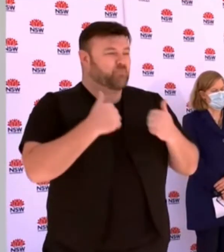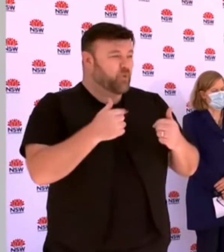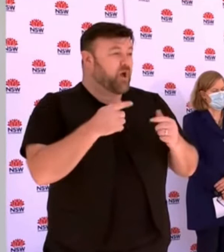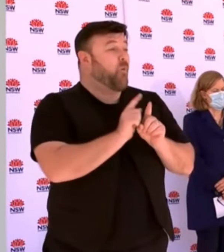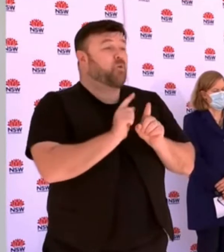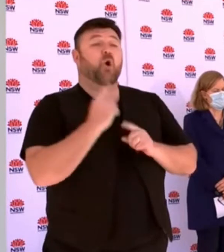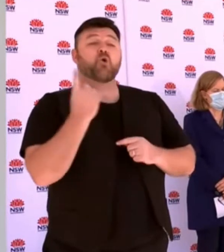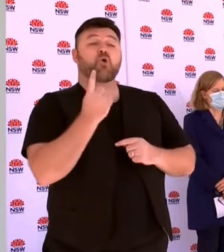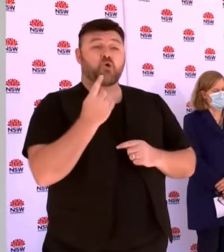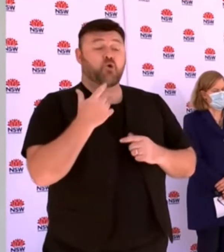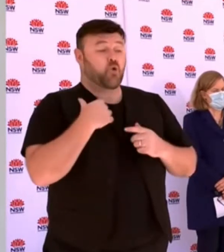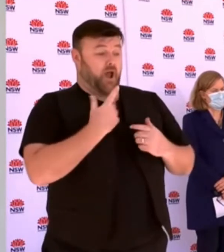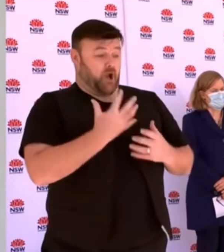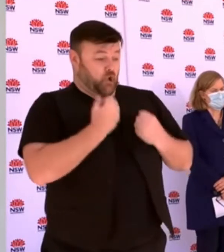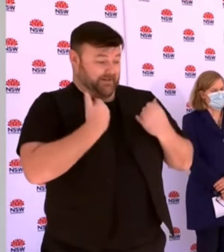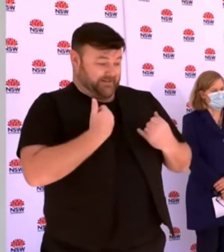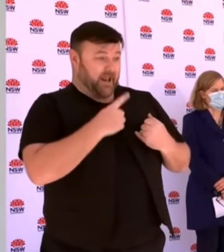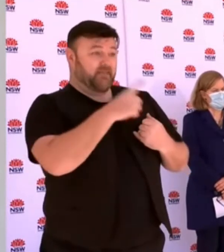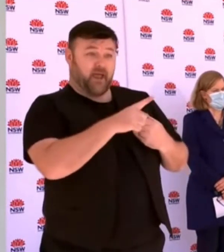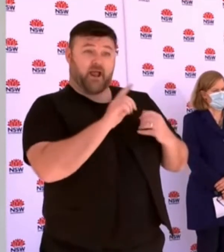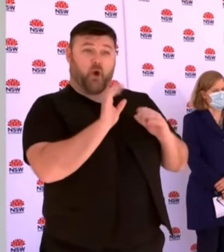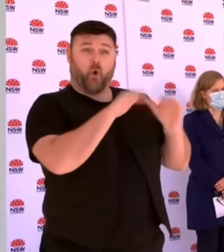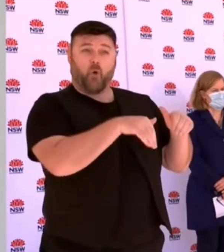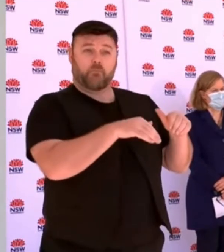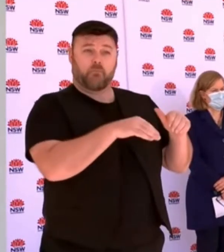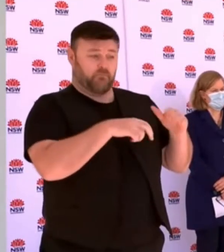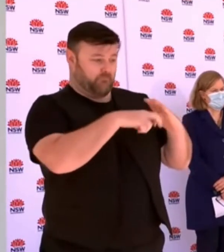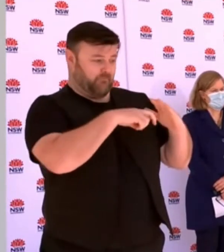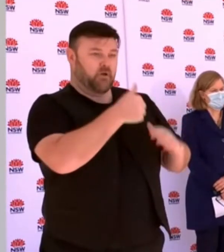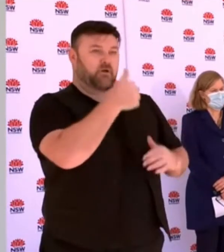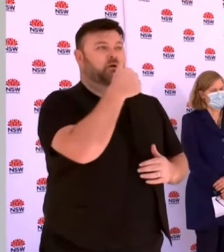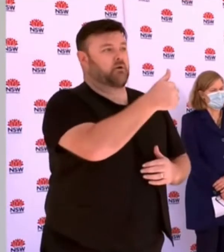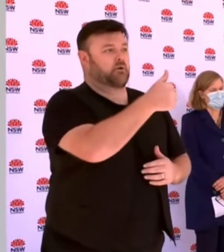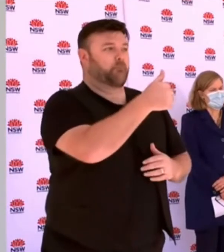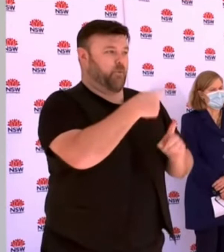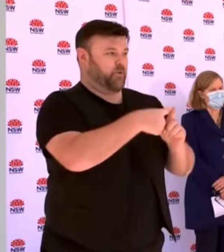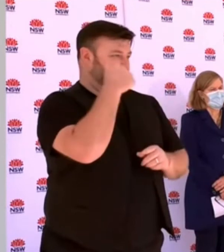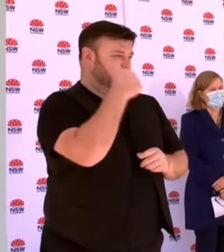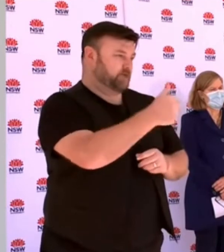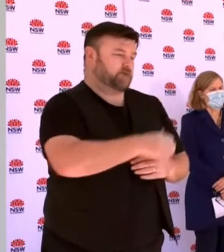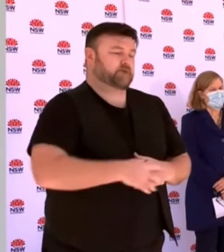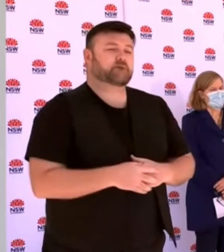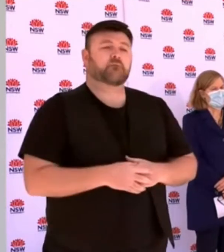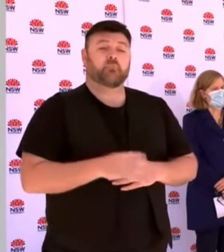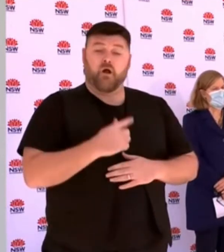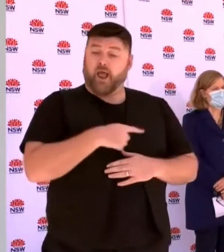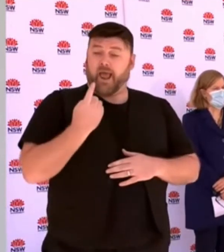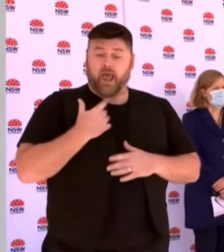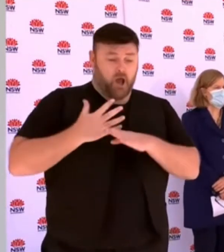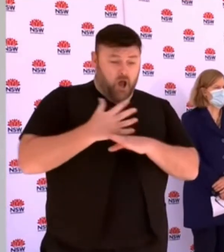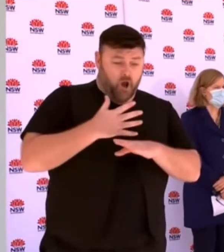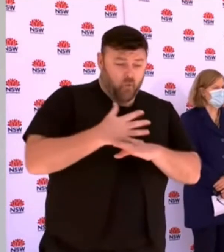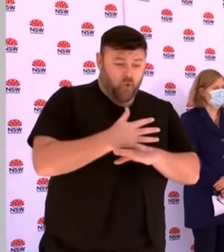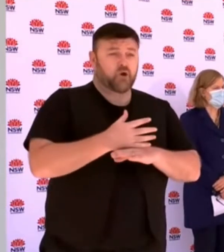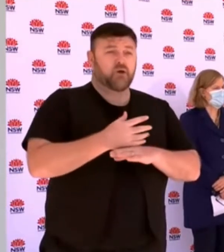in isolation that are getting the virus as opposed to those who've been exposed in the community, and that's positive news. We should hold on to that. But I don't want to see all our good work